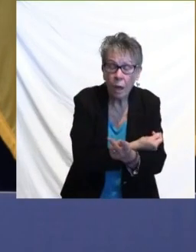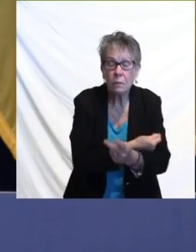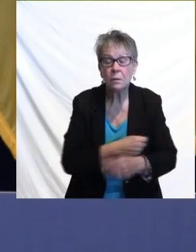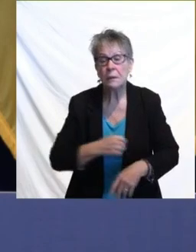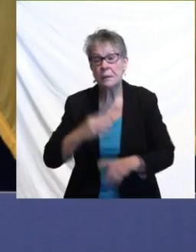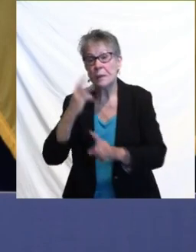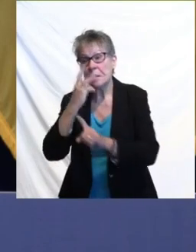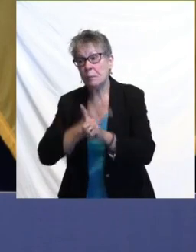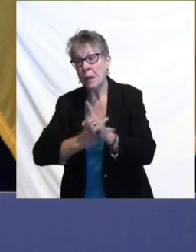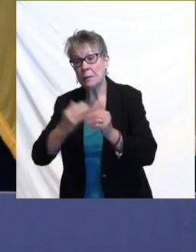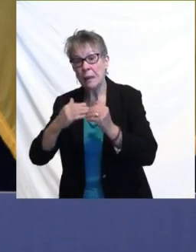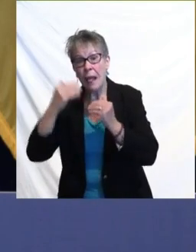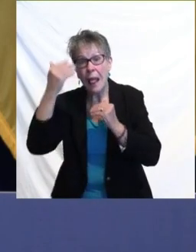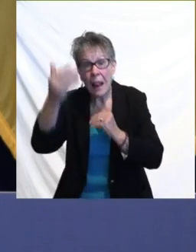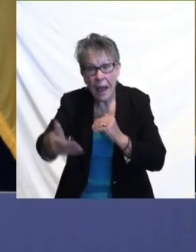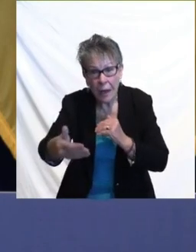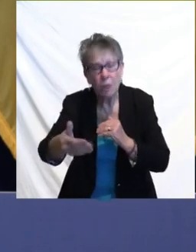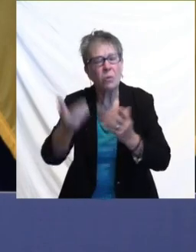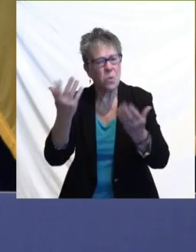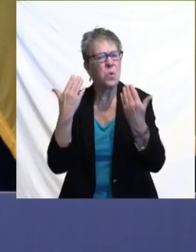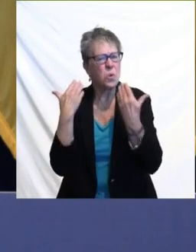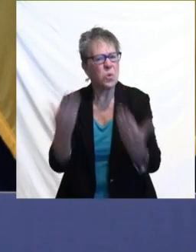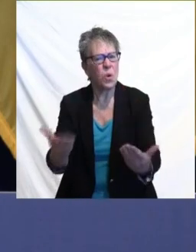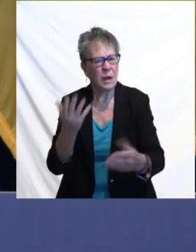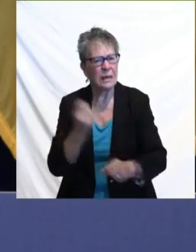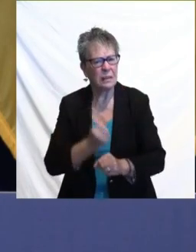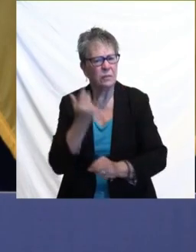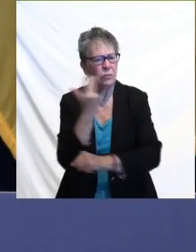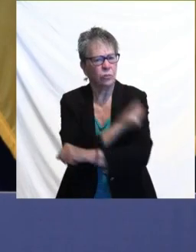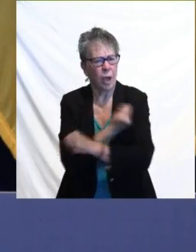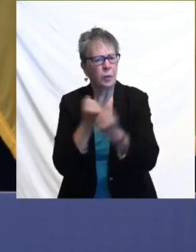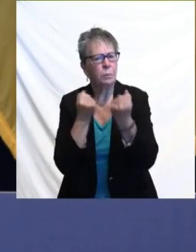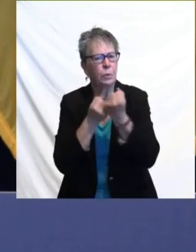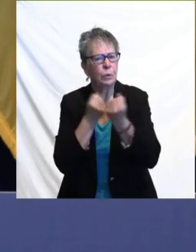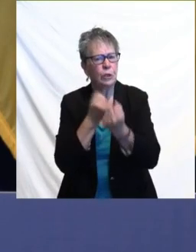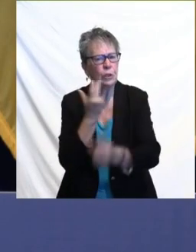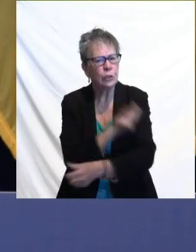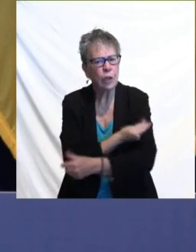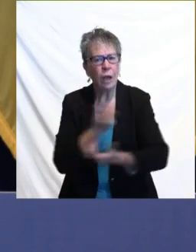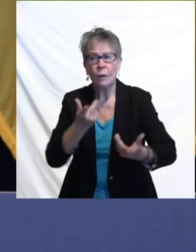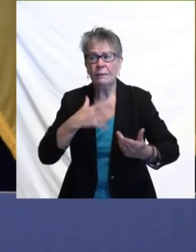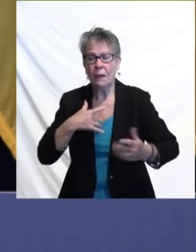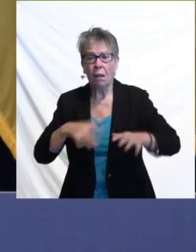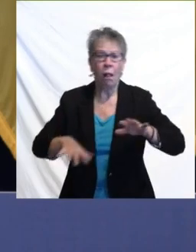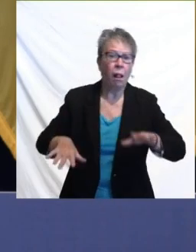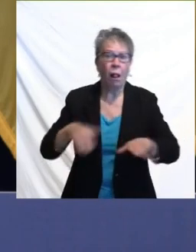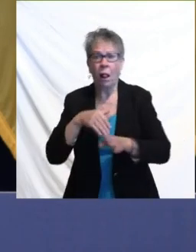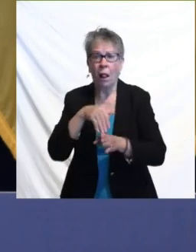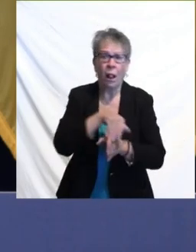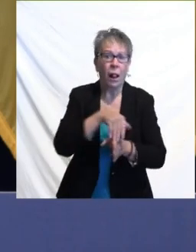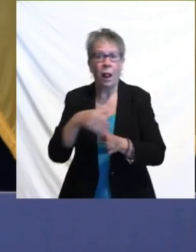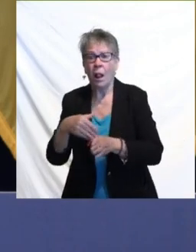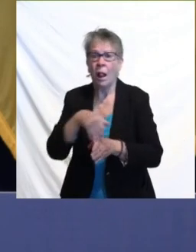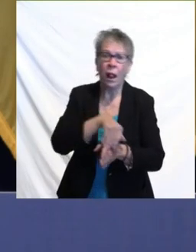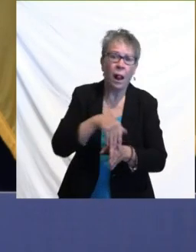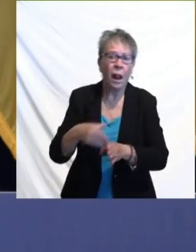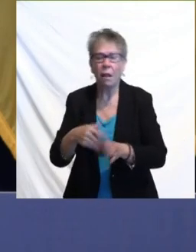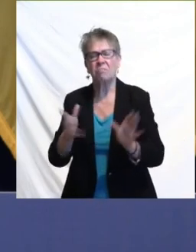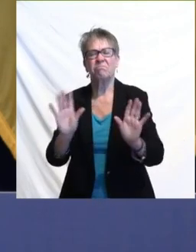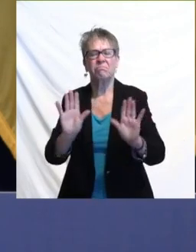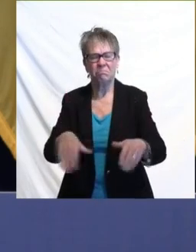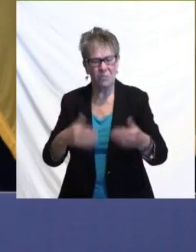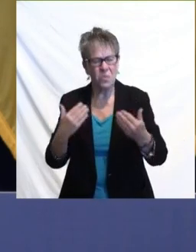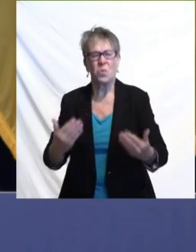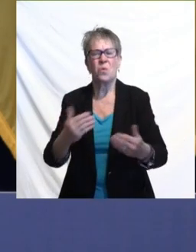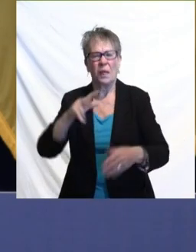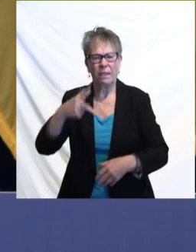older, and for all of those reasons Judy said, but if you're in doubt, get the darn booster. And again, I'm of the